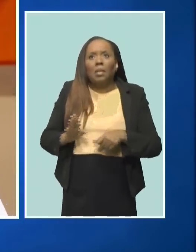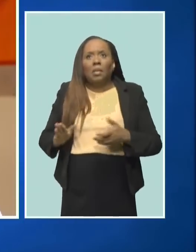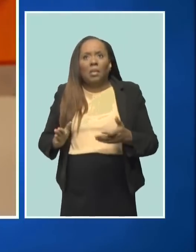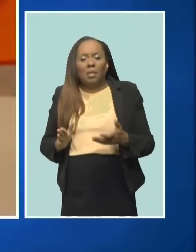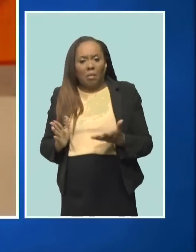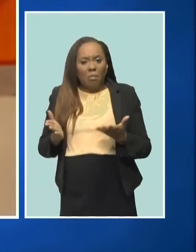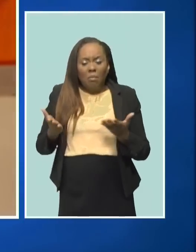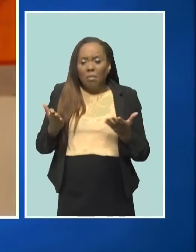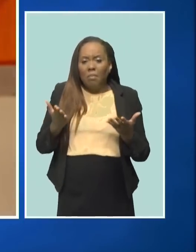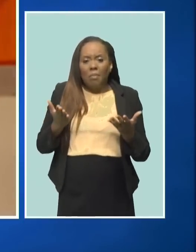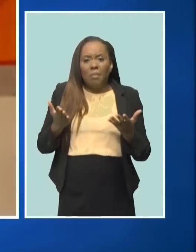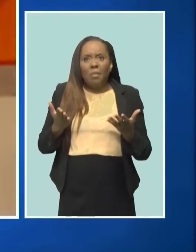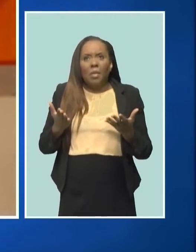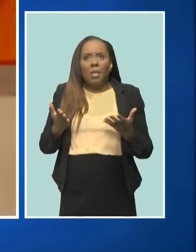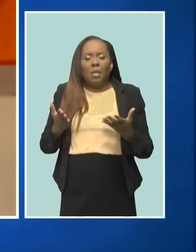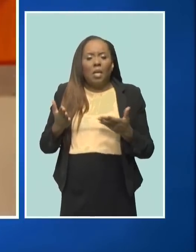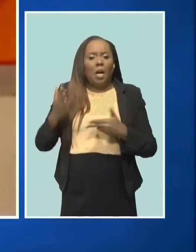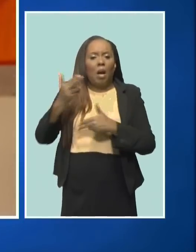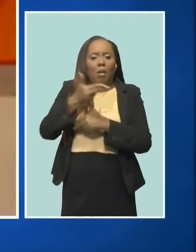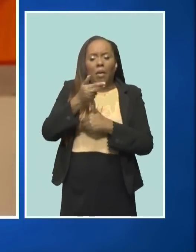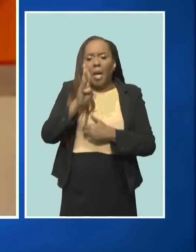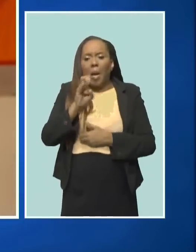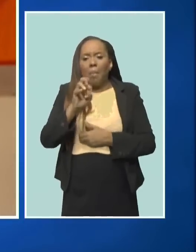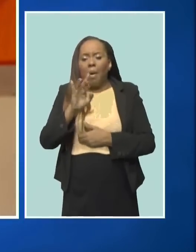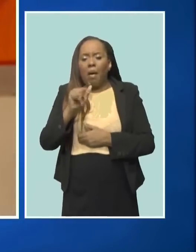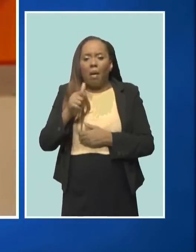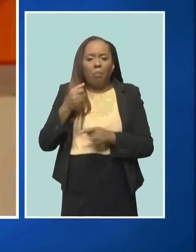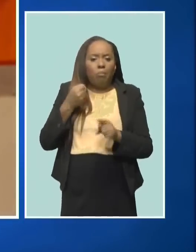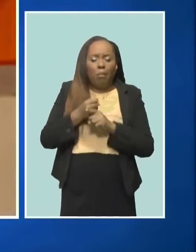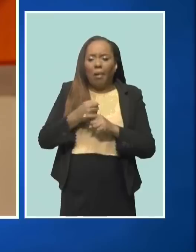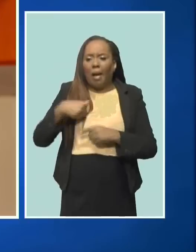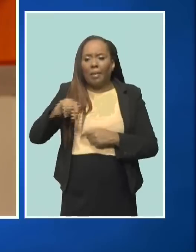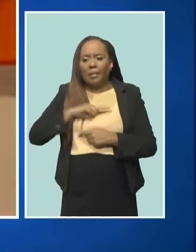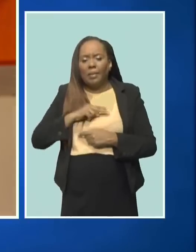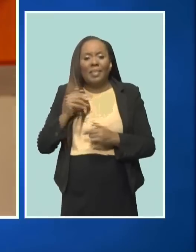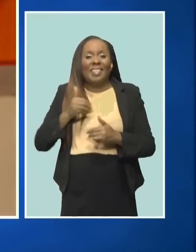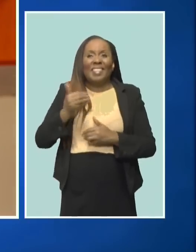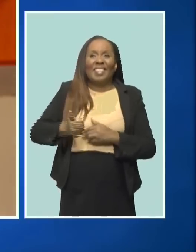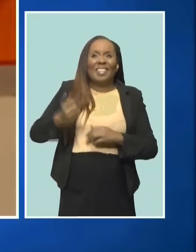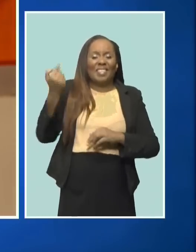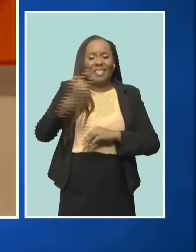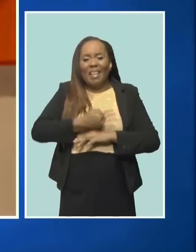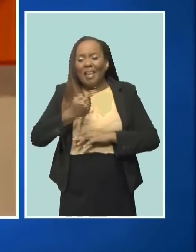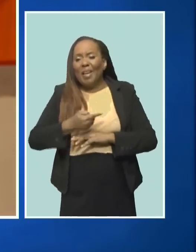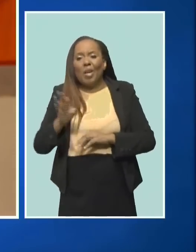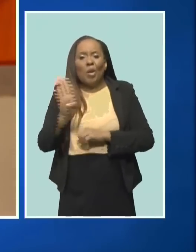after Beryl passed, the next day Barbadians were